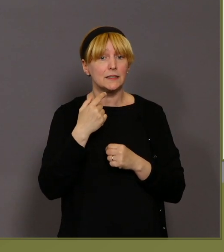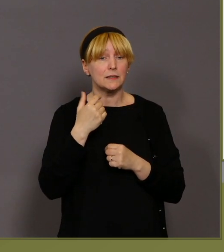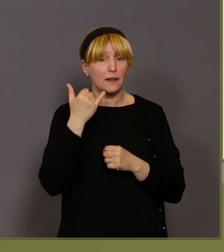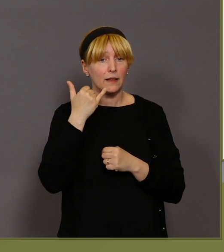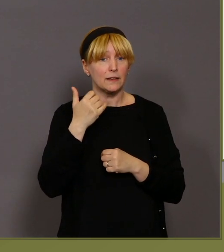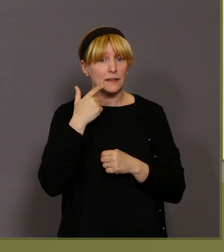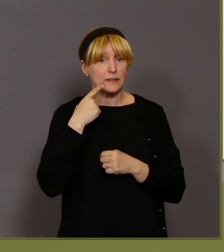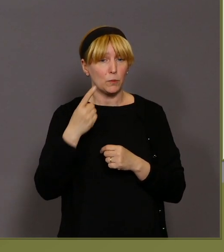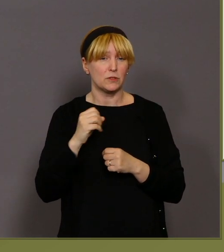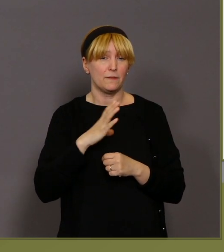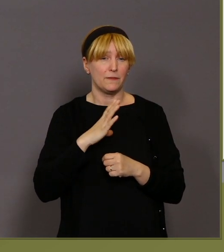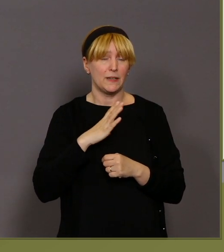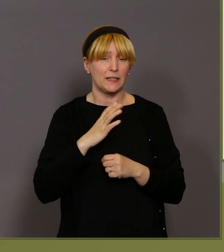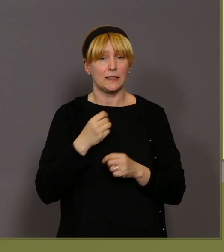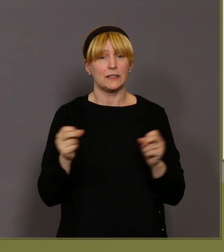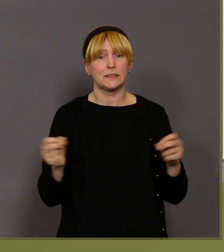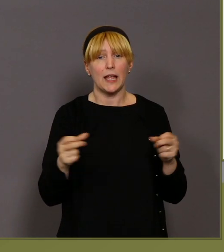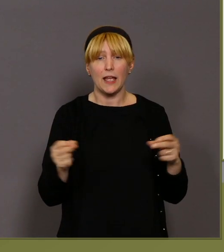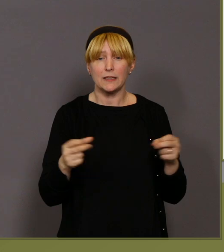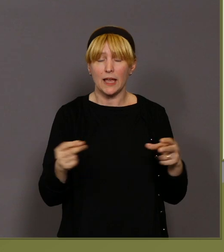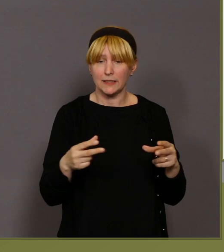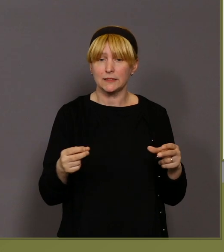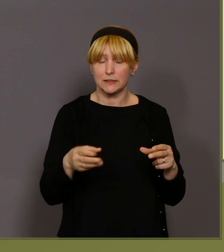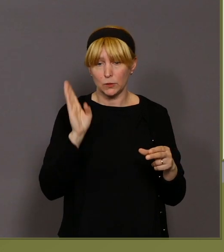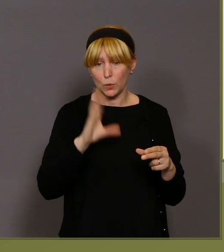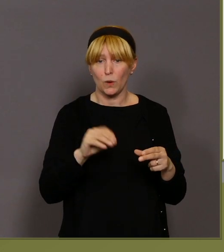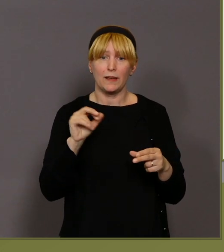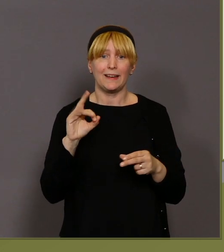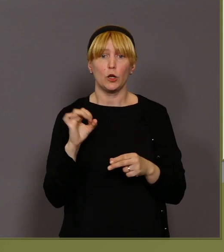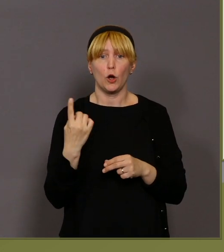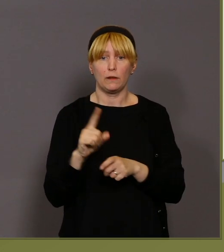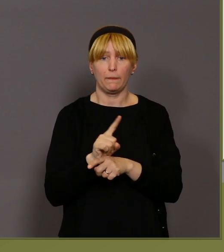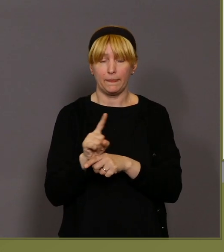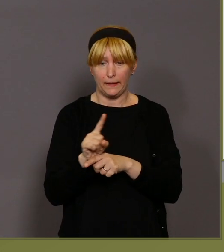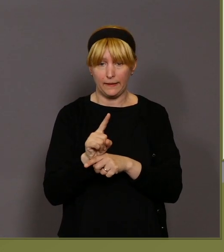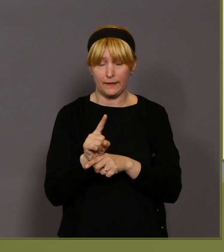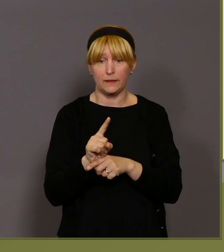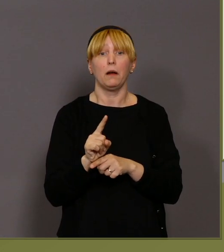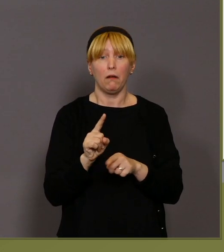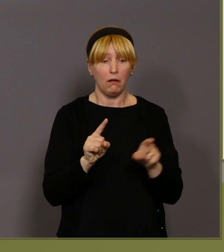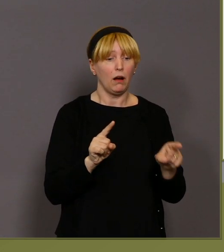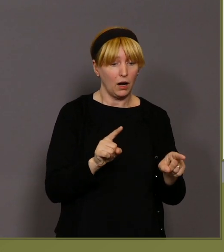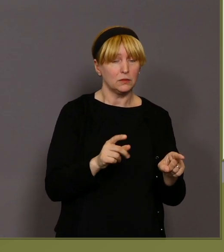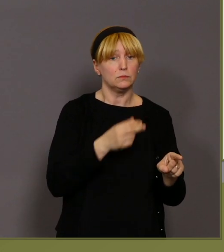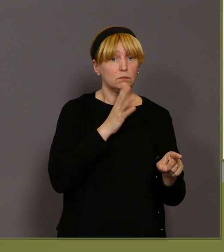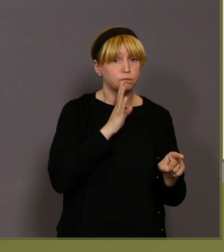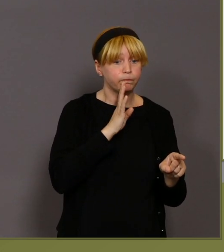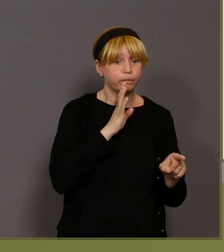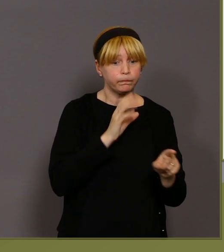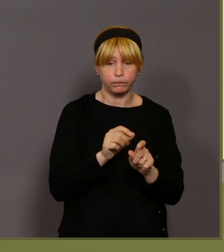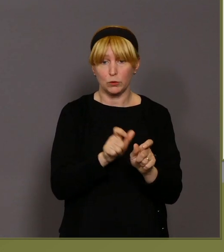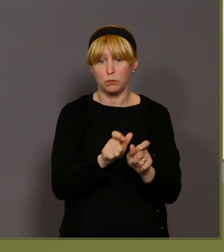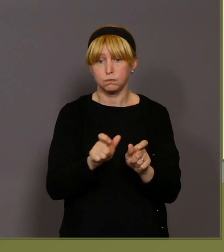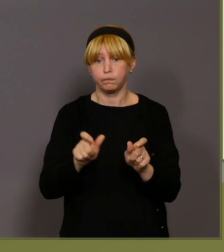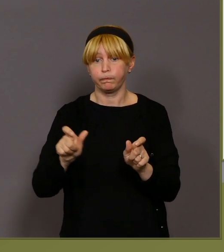real-time text chat. That means a chat that instantly transmits the characters one by one,